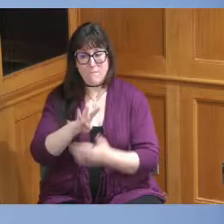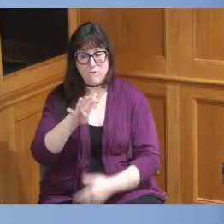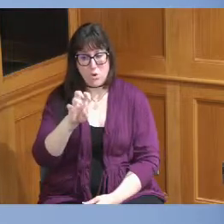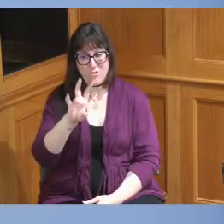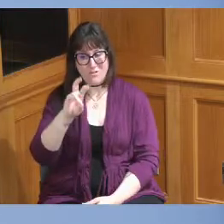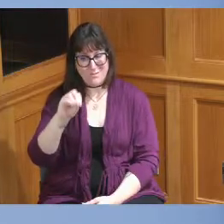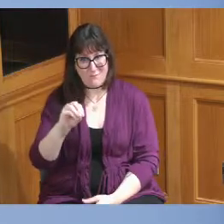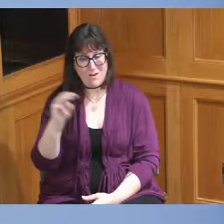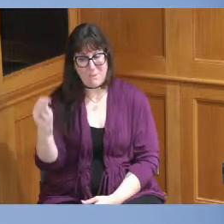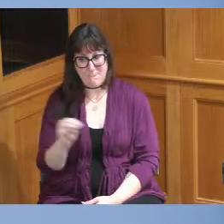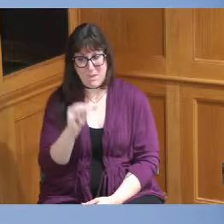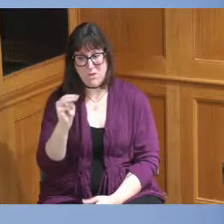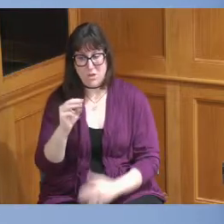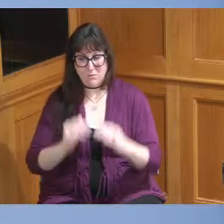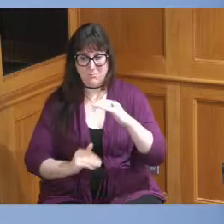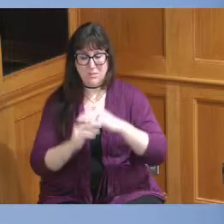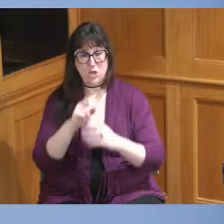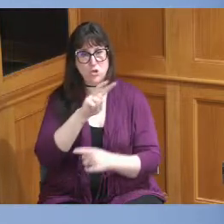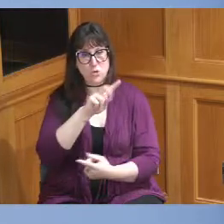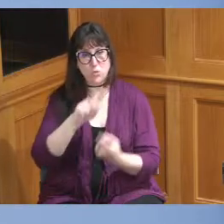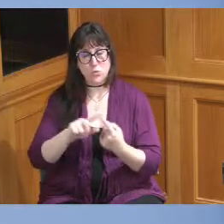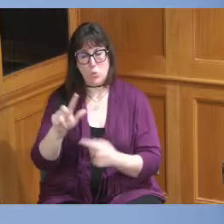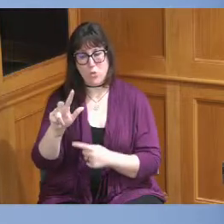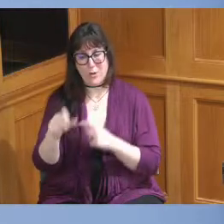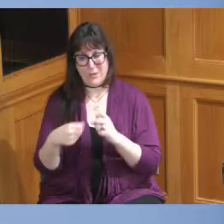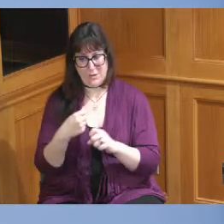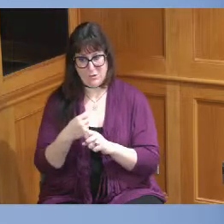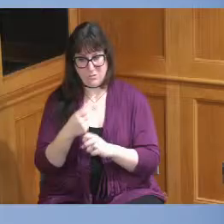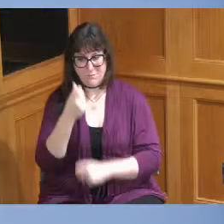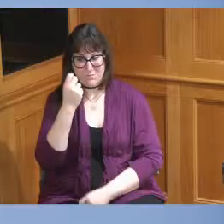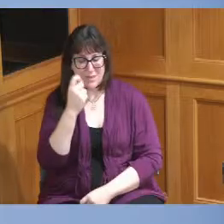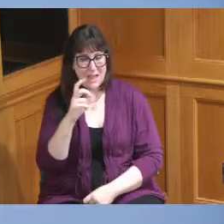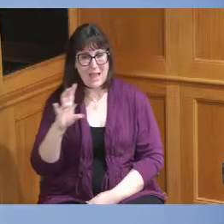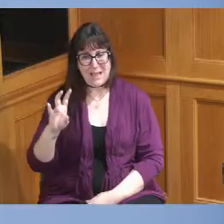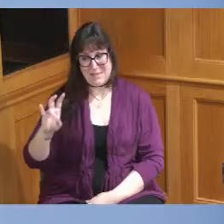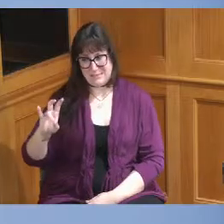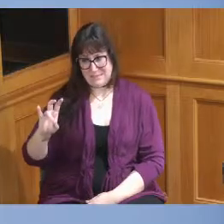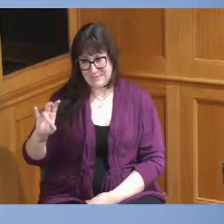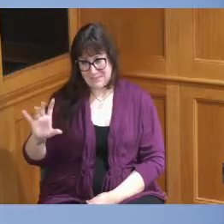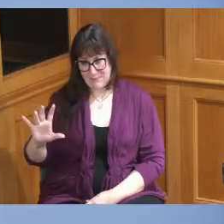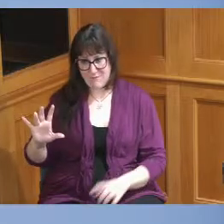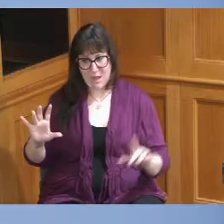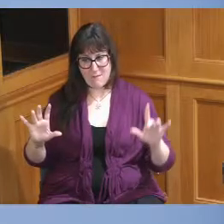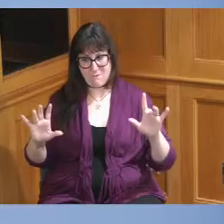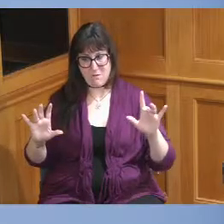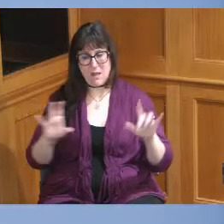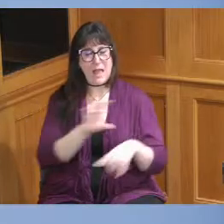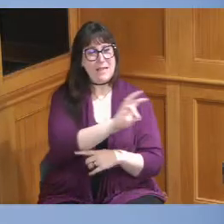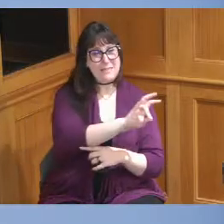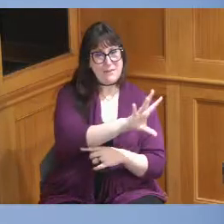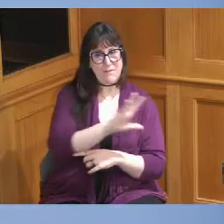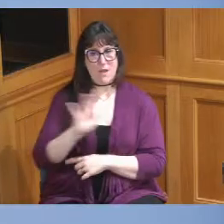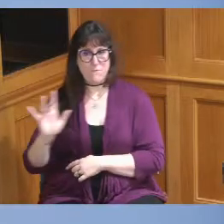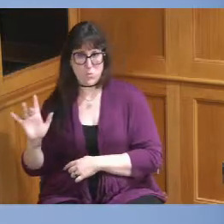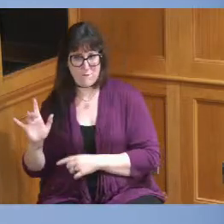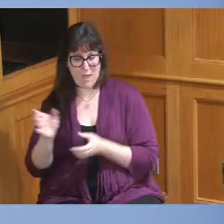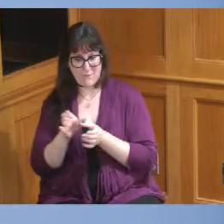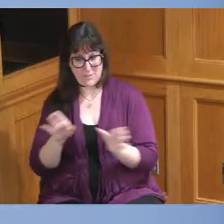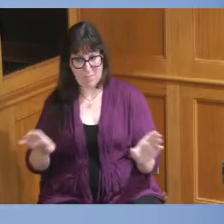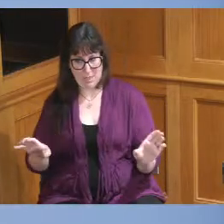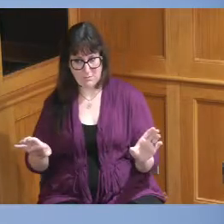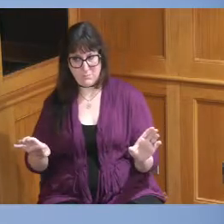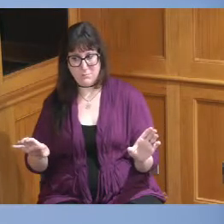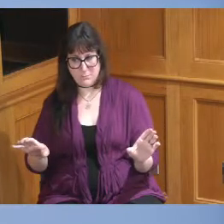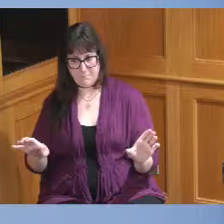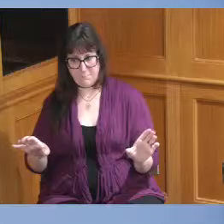2 to 3 years. This is a 75-25 split, which is a change from the